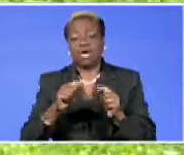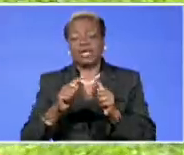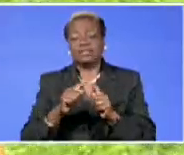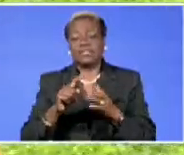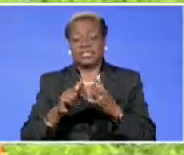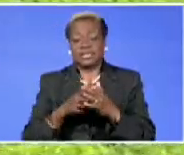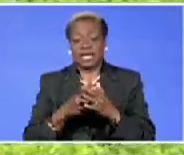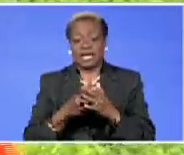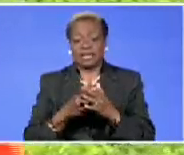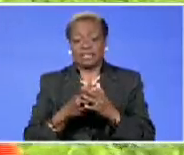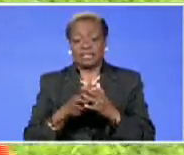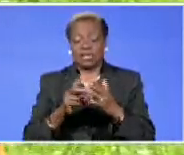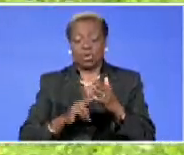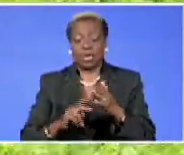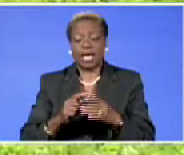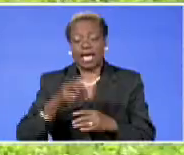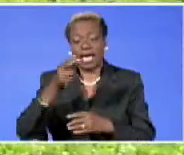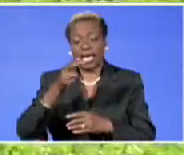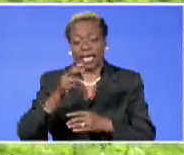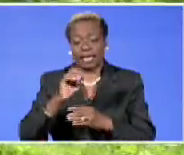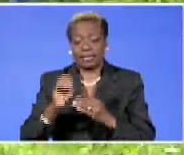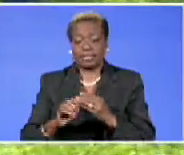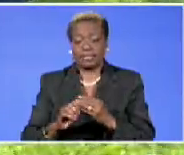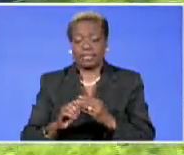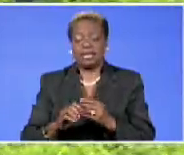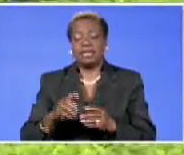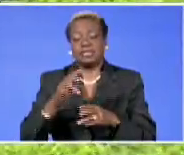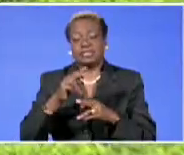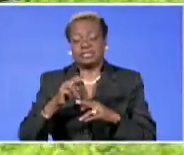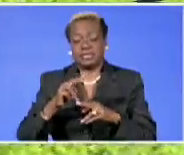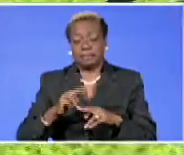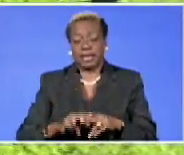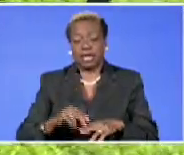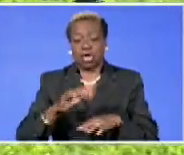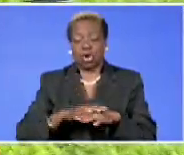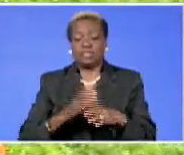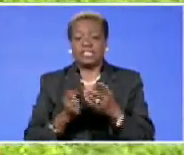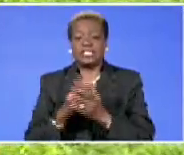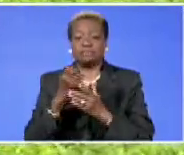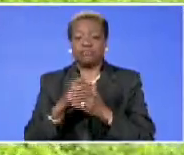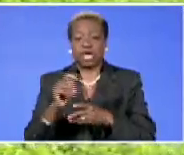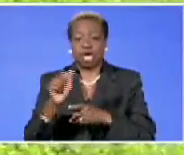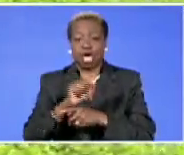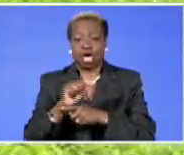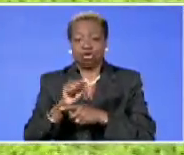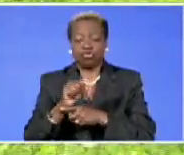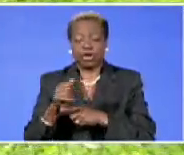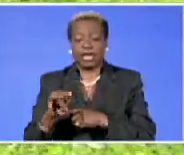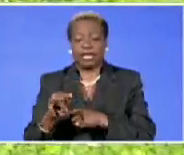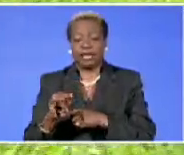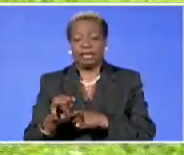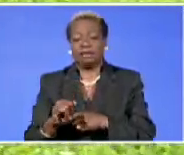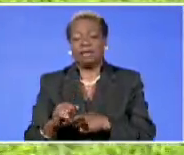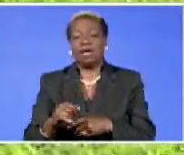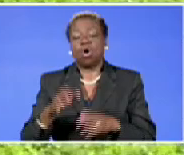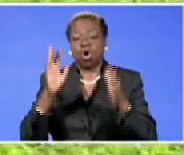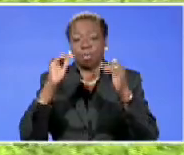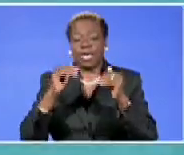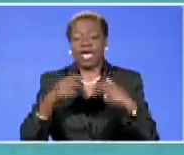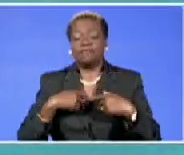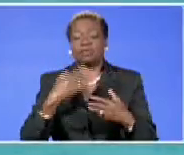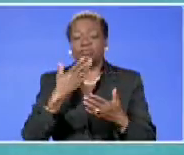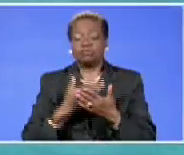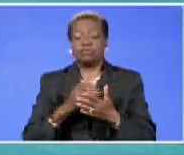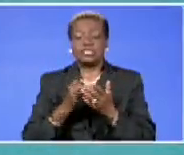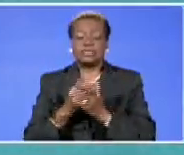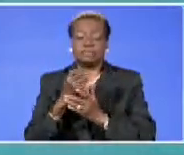year, hopefully high A. So just develop, depending on spring training, how I do in spring training, just have to have a good spring and hopefully go to high A this year.